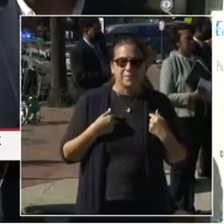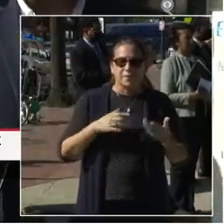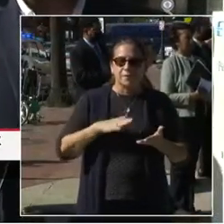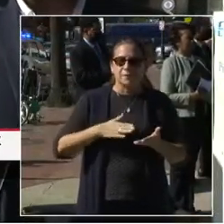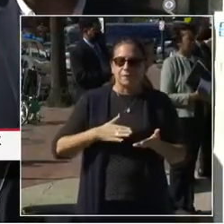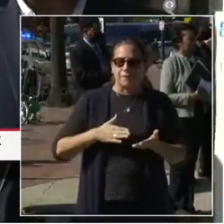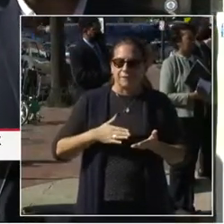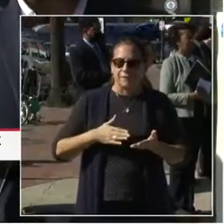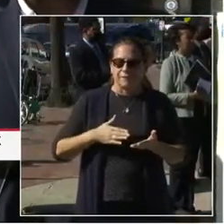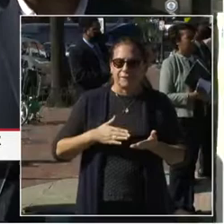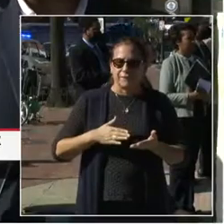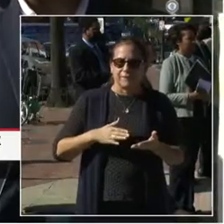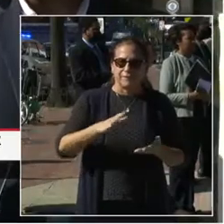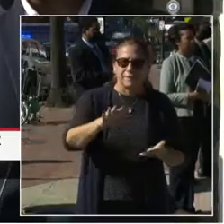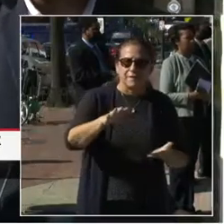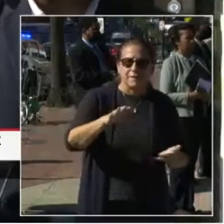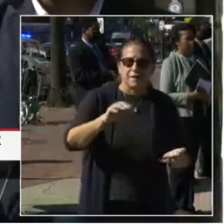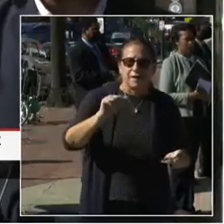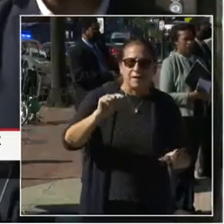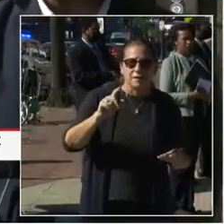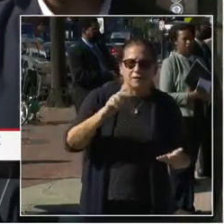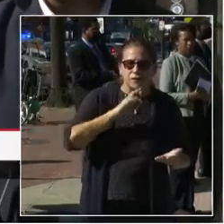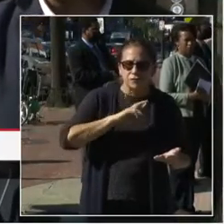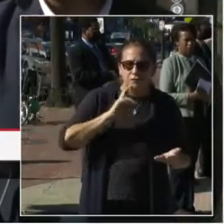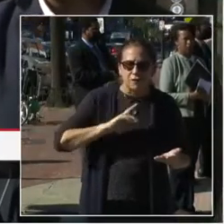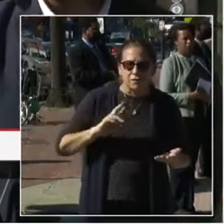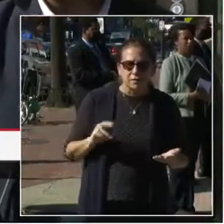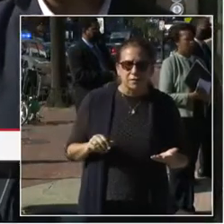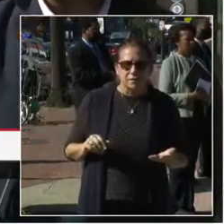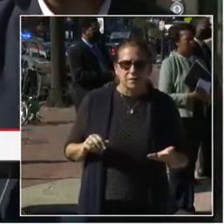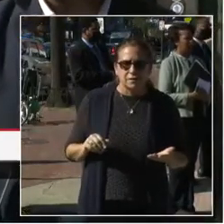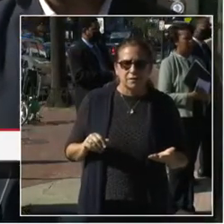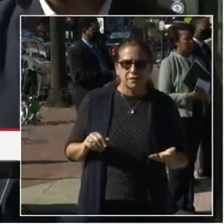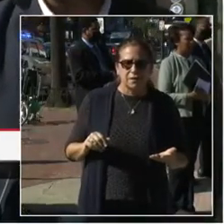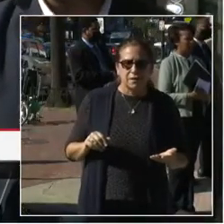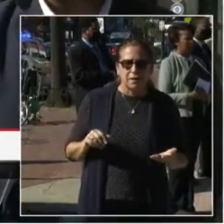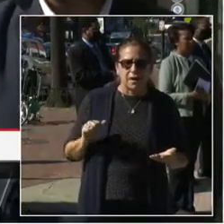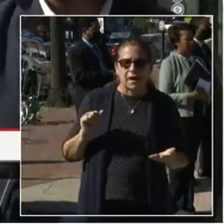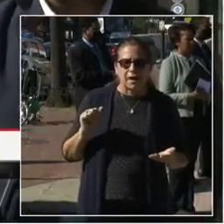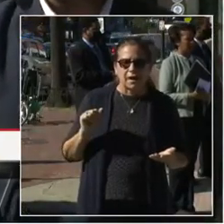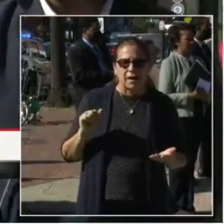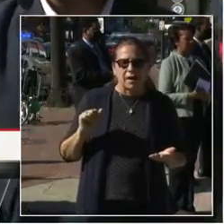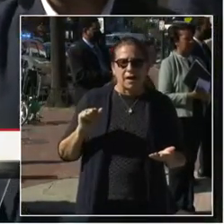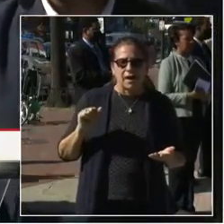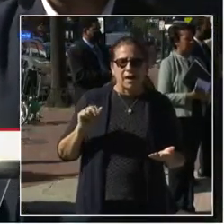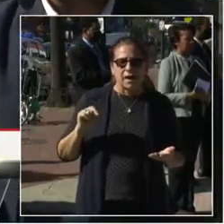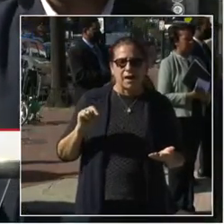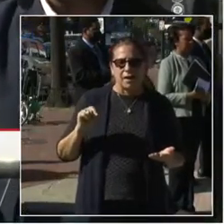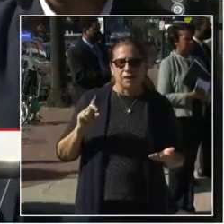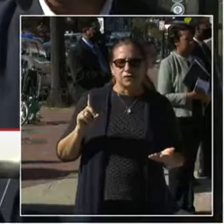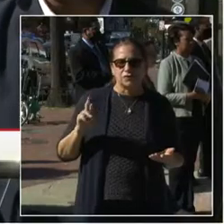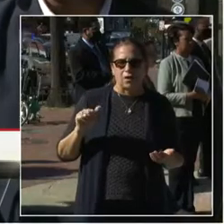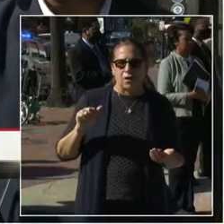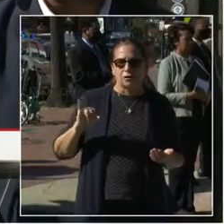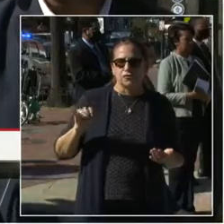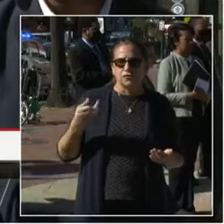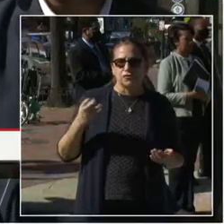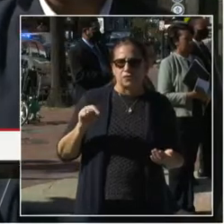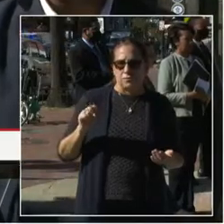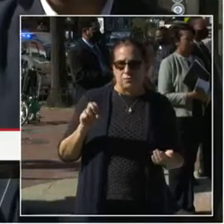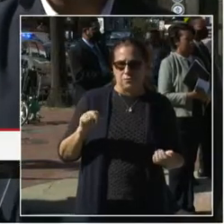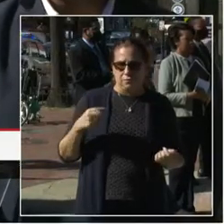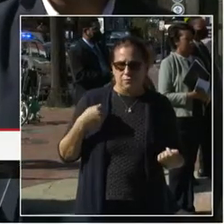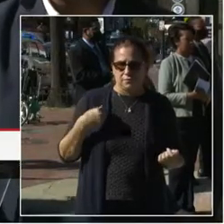Andra, A.J. Johnson, decided that we were going to do something about a statistic that was reported by the National